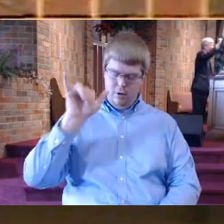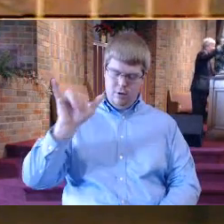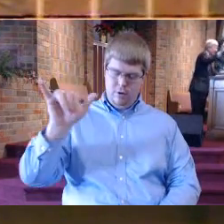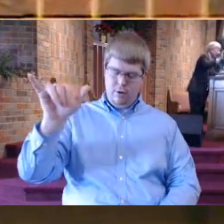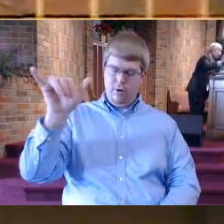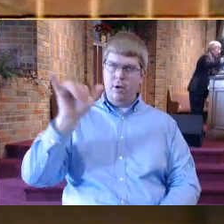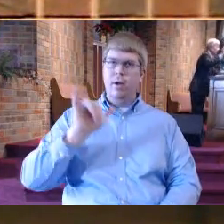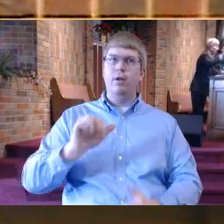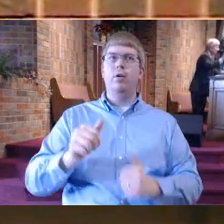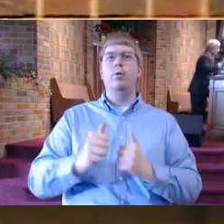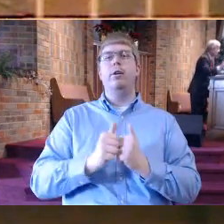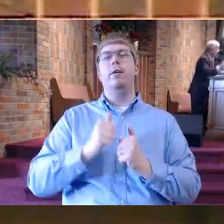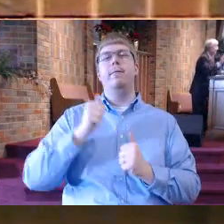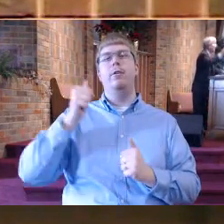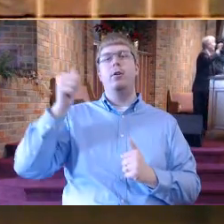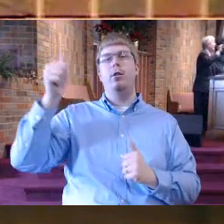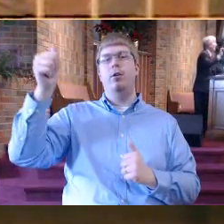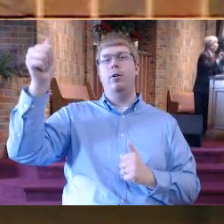evermore.